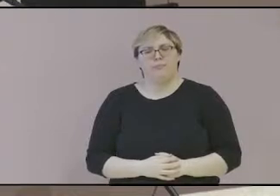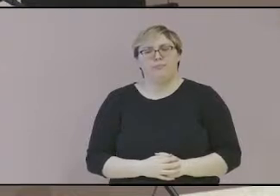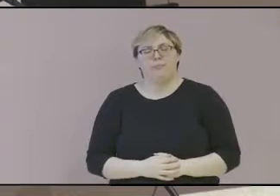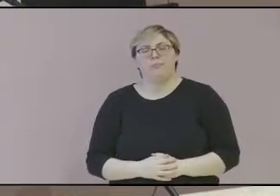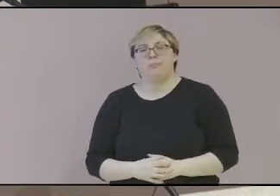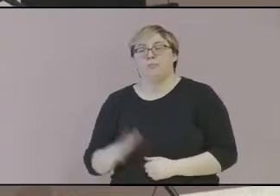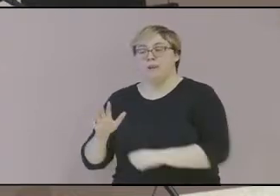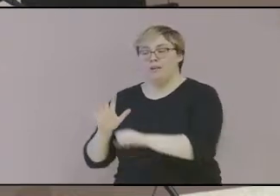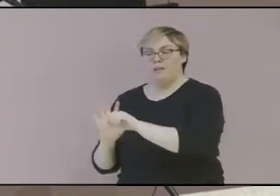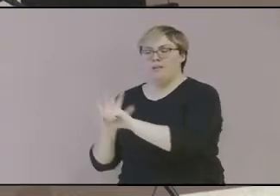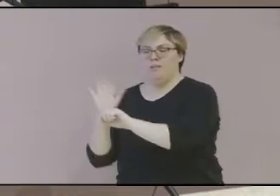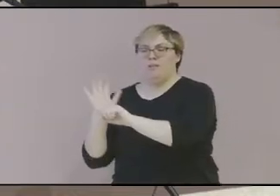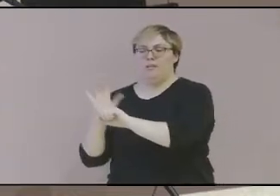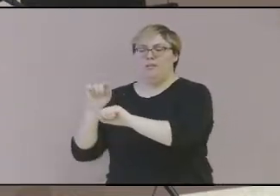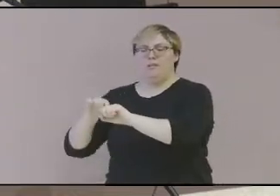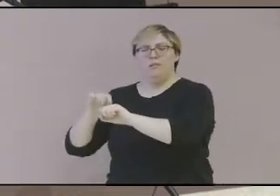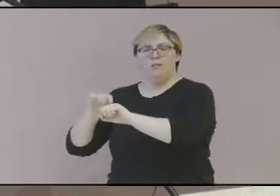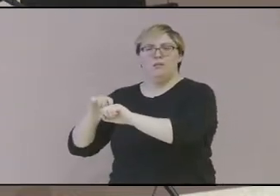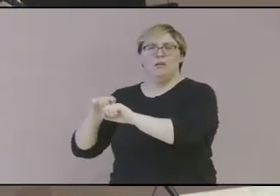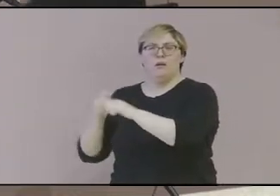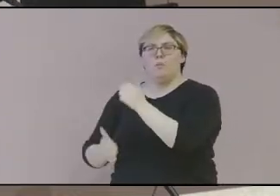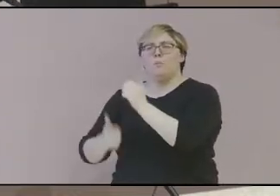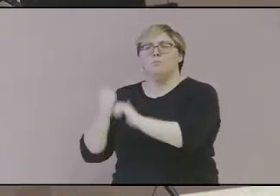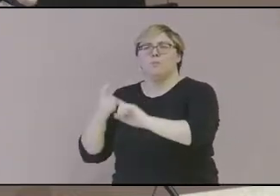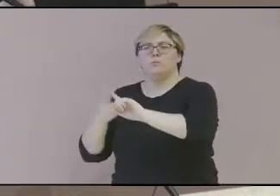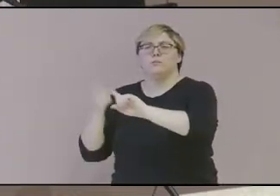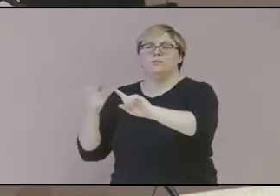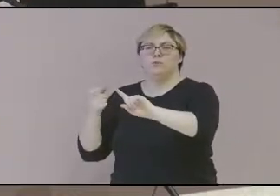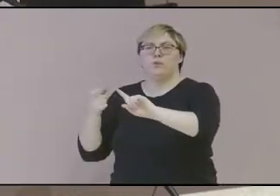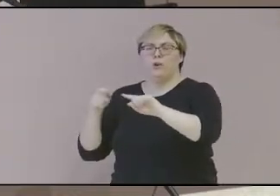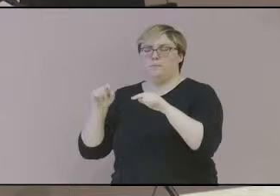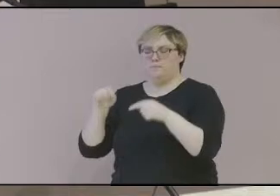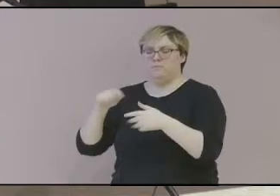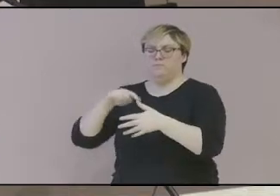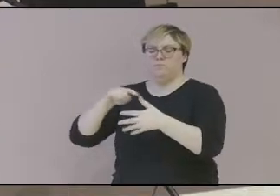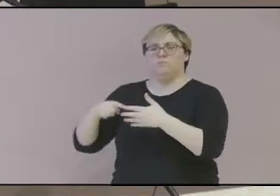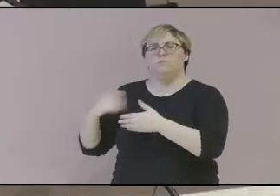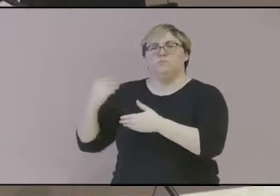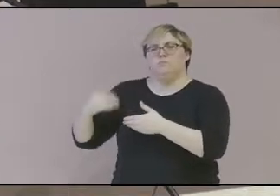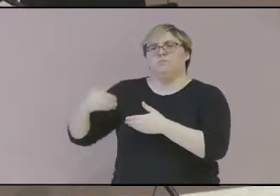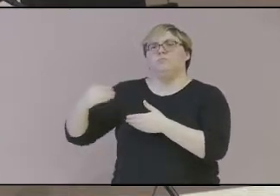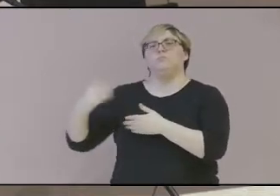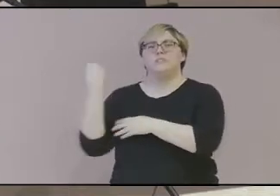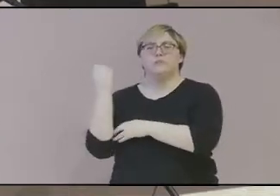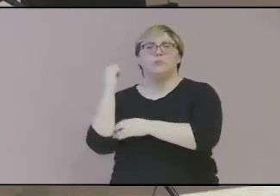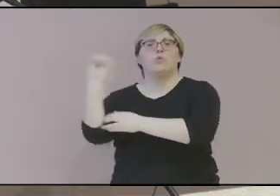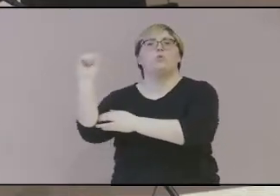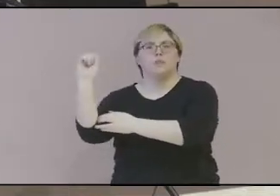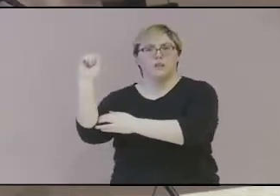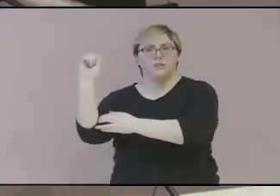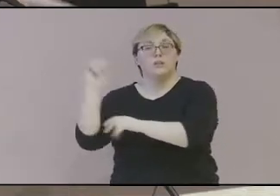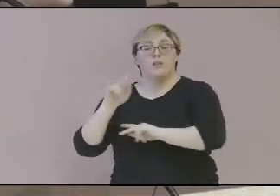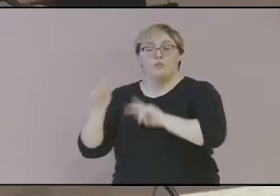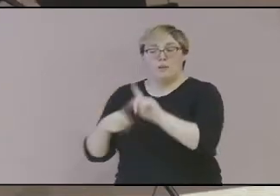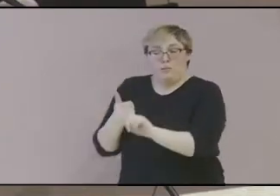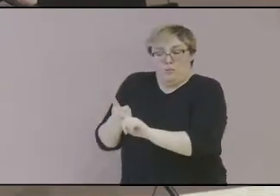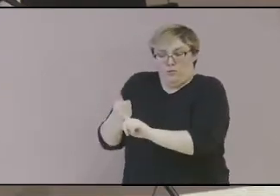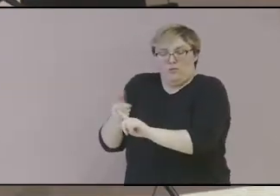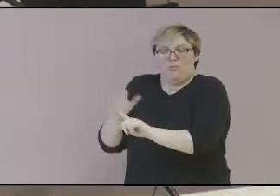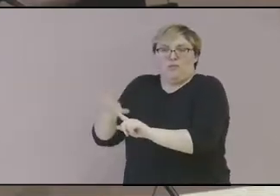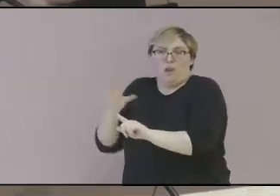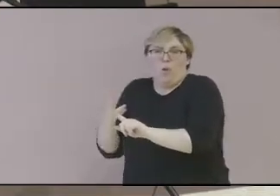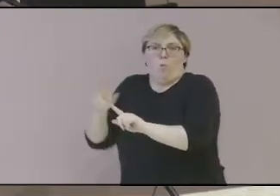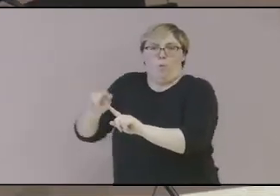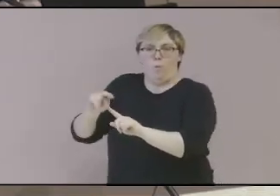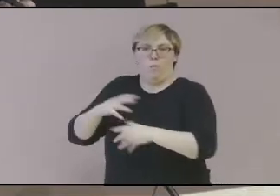of individuals who understandably want to protect their personal ventilators. But in a way, that set of protests